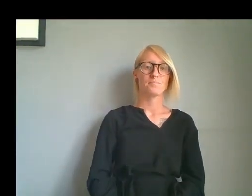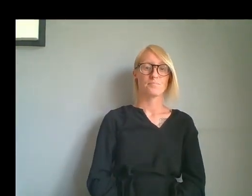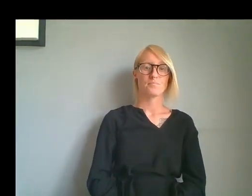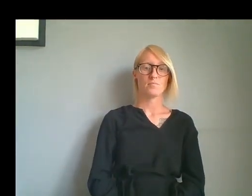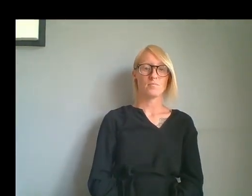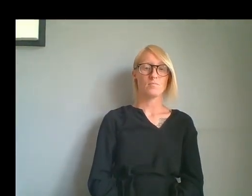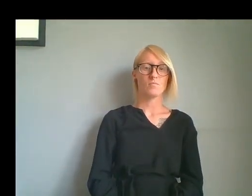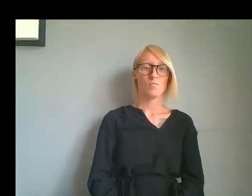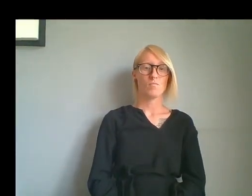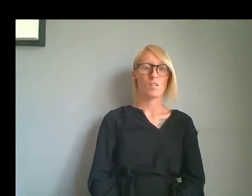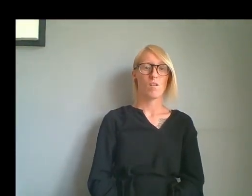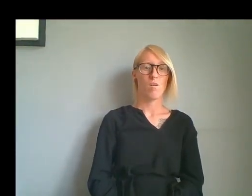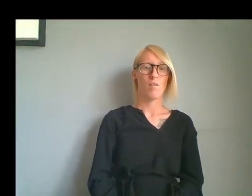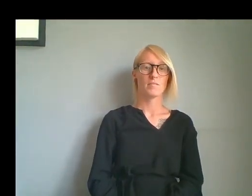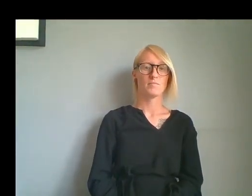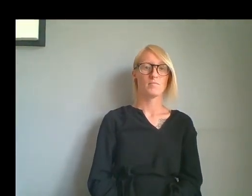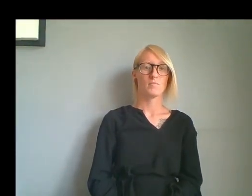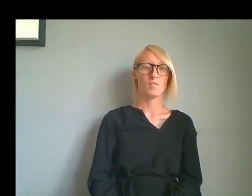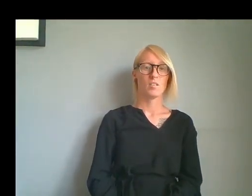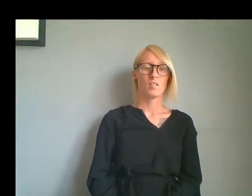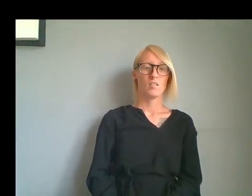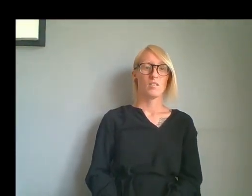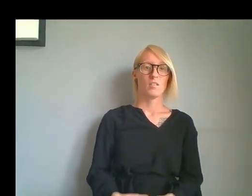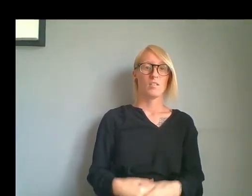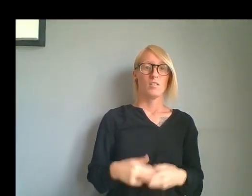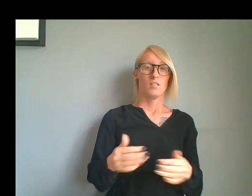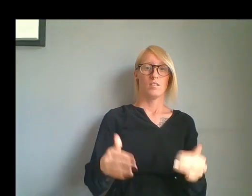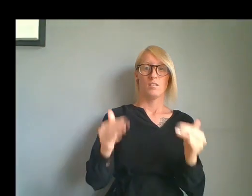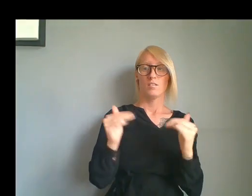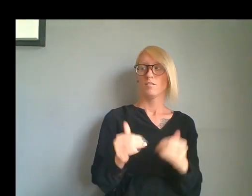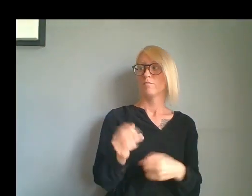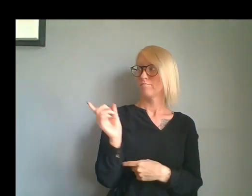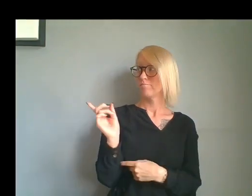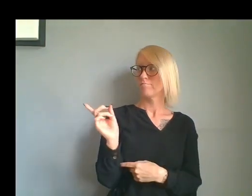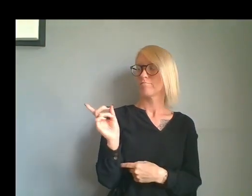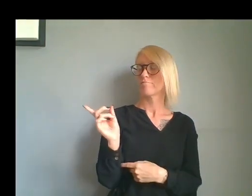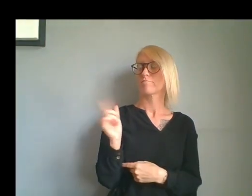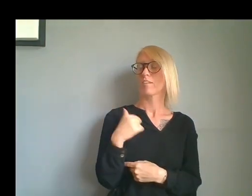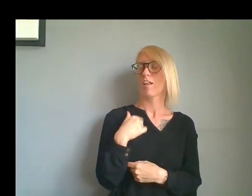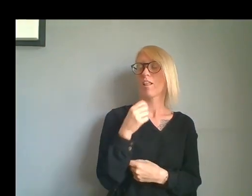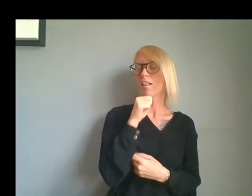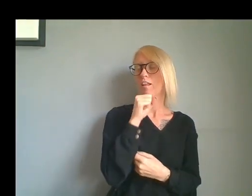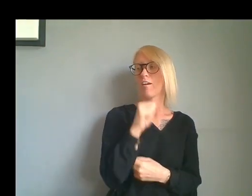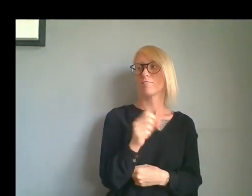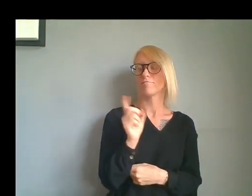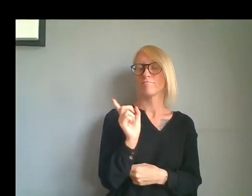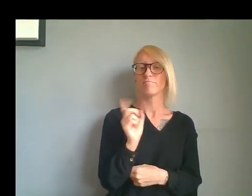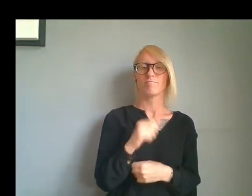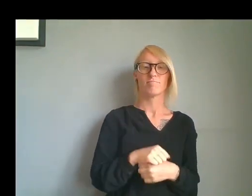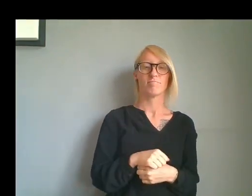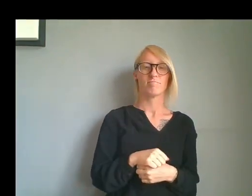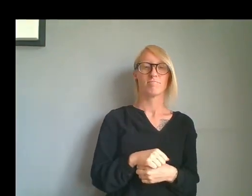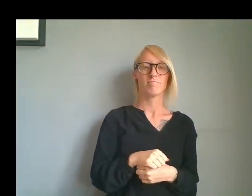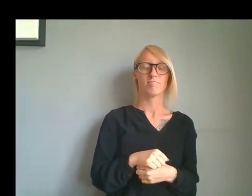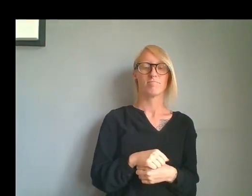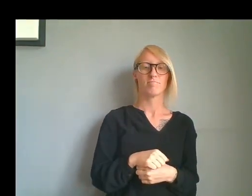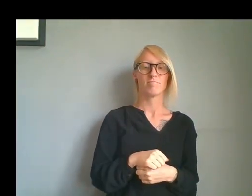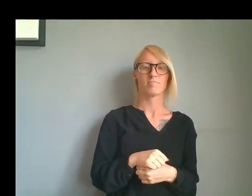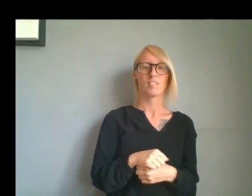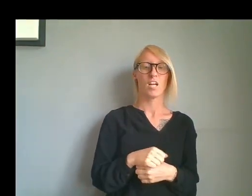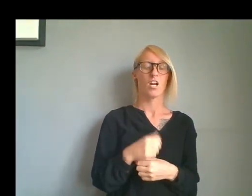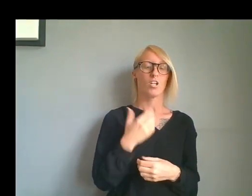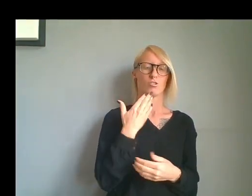October. Okay, this slide, I just love this one because it's kind of, I think it's a good description of